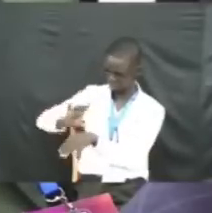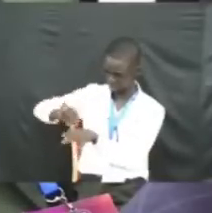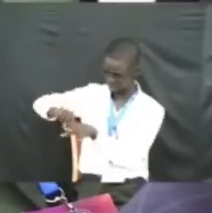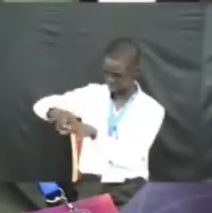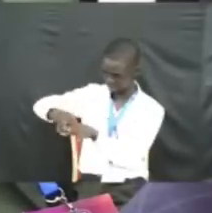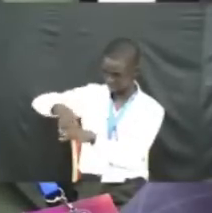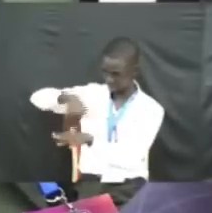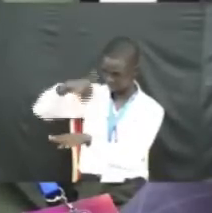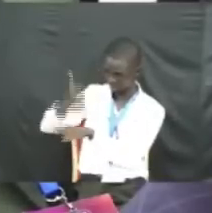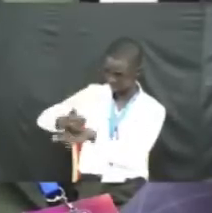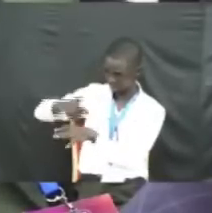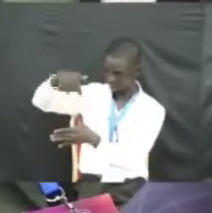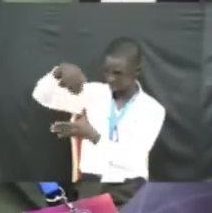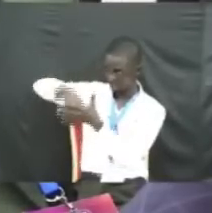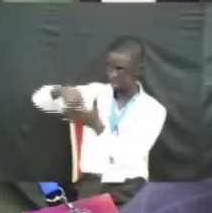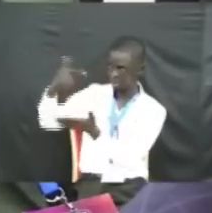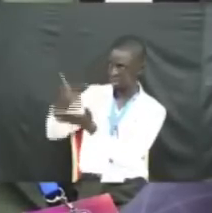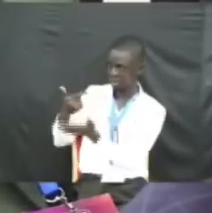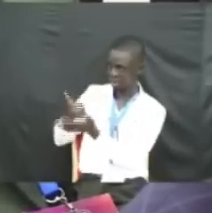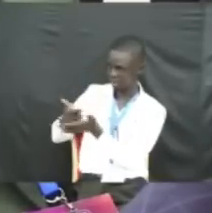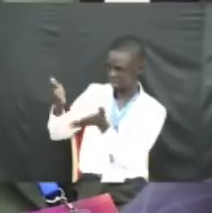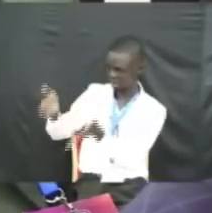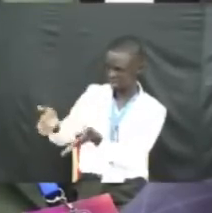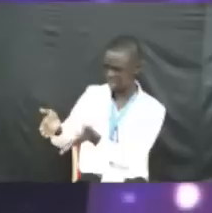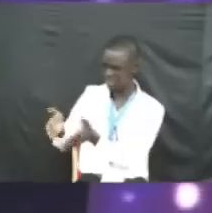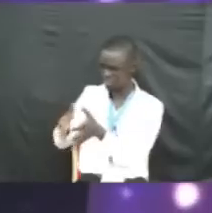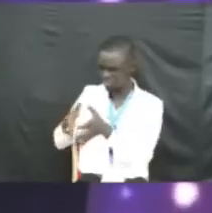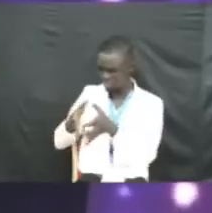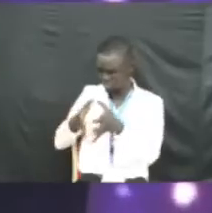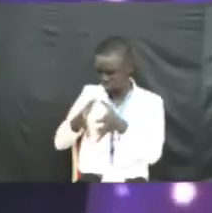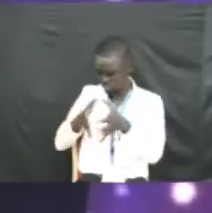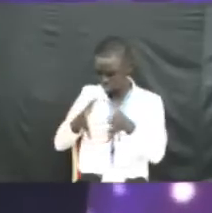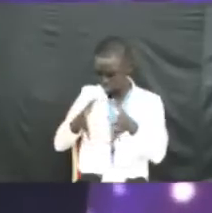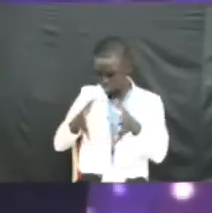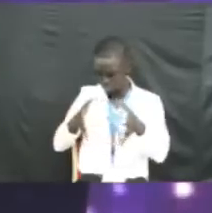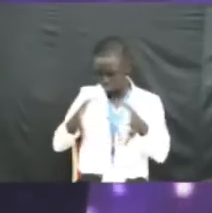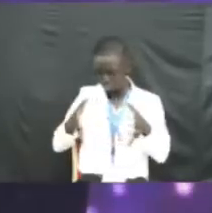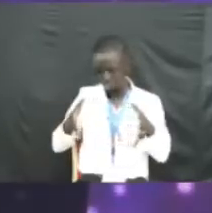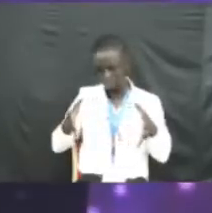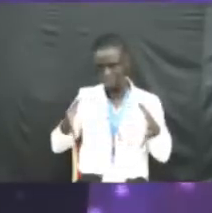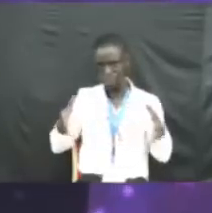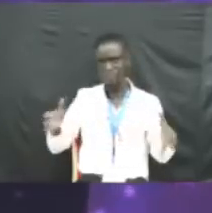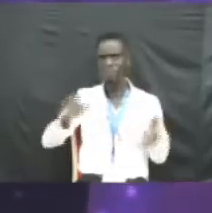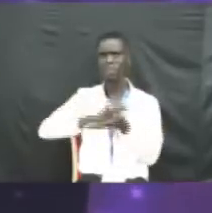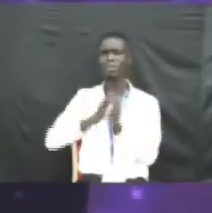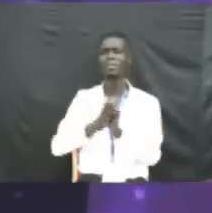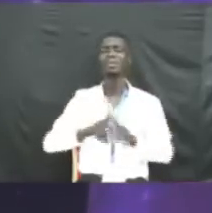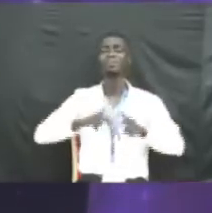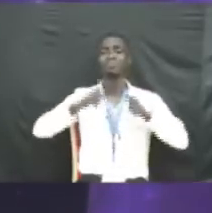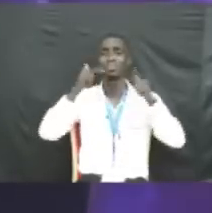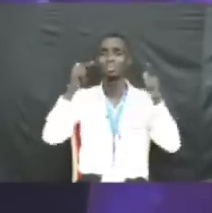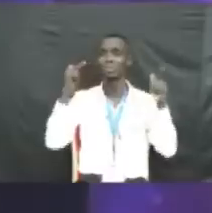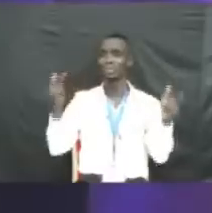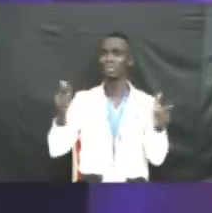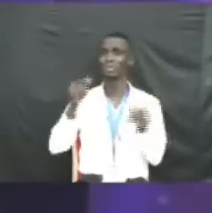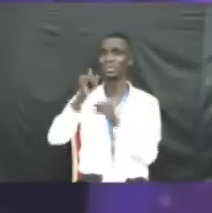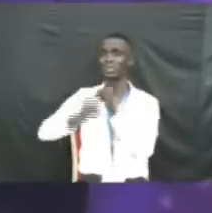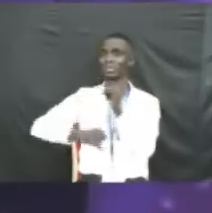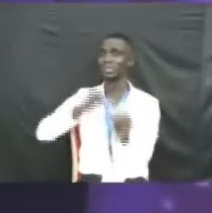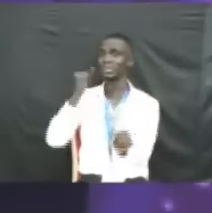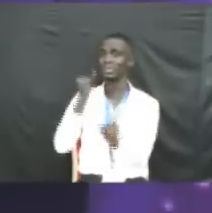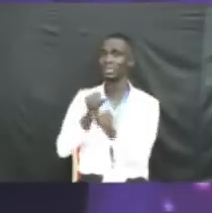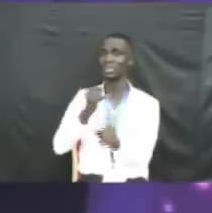Ghana, the Church of Pentecost has grown to become a great international Pentecostal